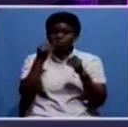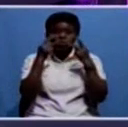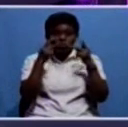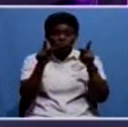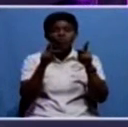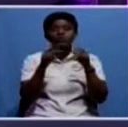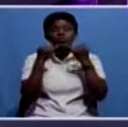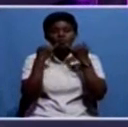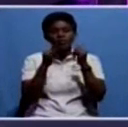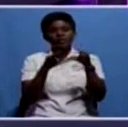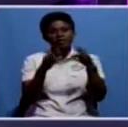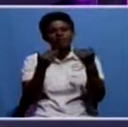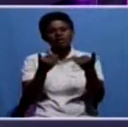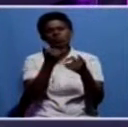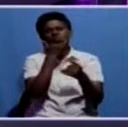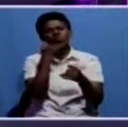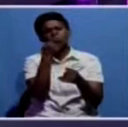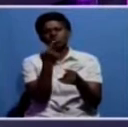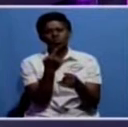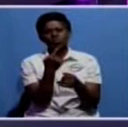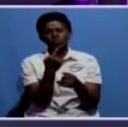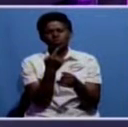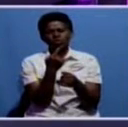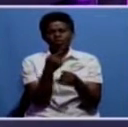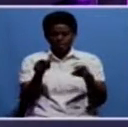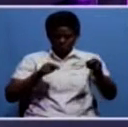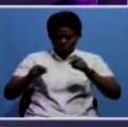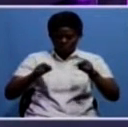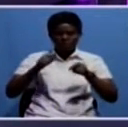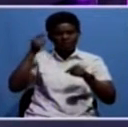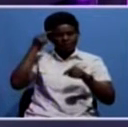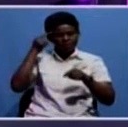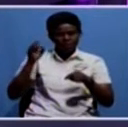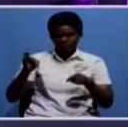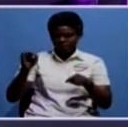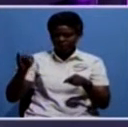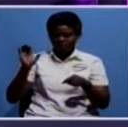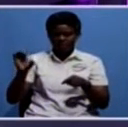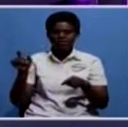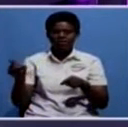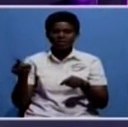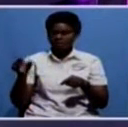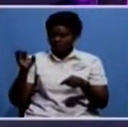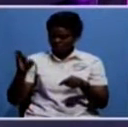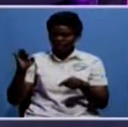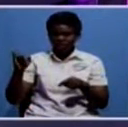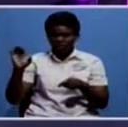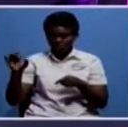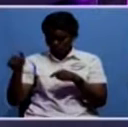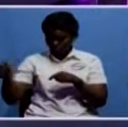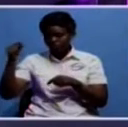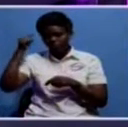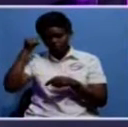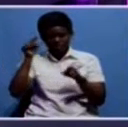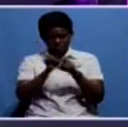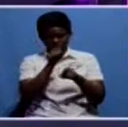information. First of all, so who's wrong? You said it's one government. First of all, that FIC is the point. Government, you also government, but then you can agree on whether it